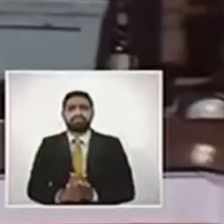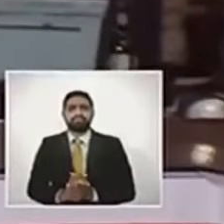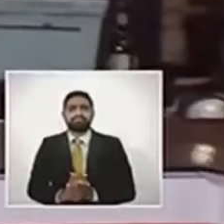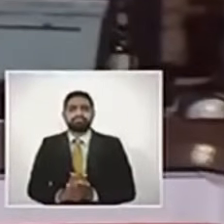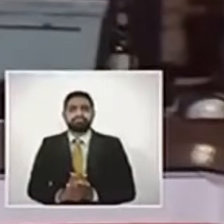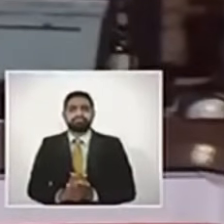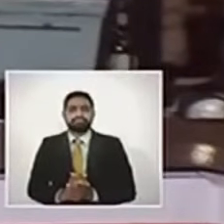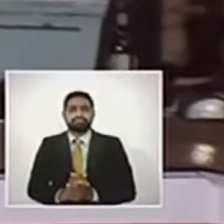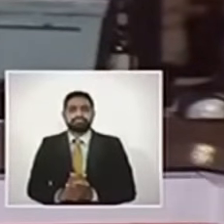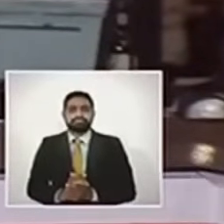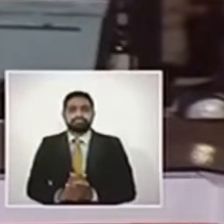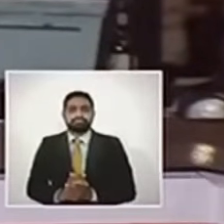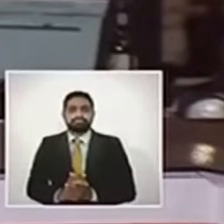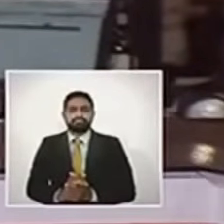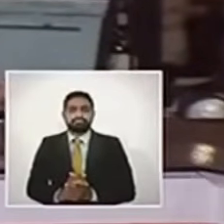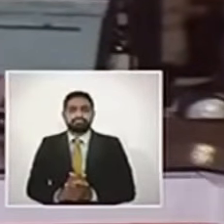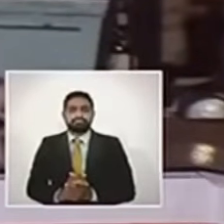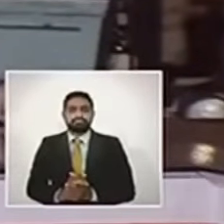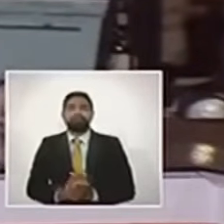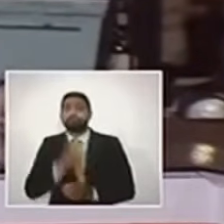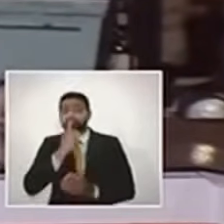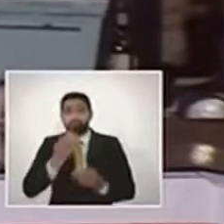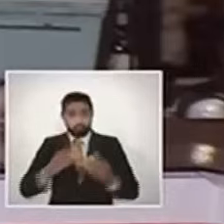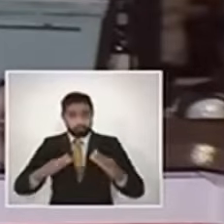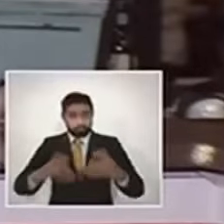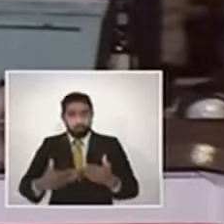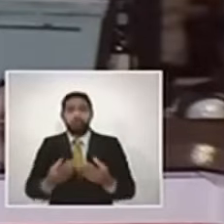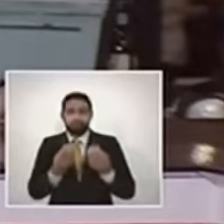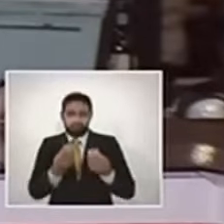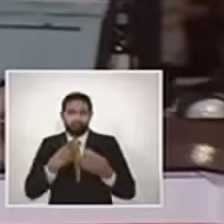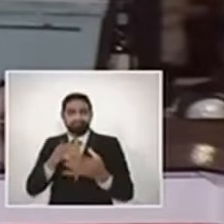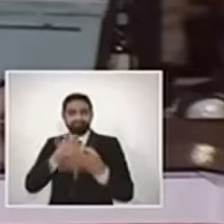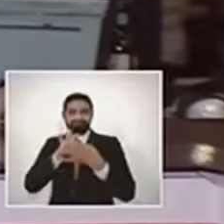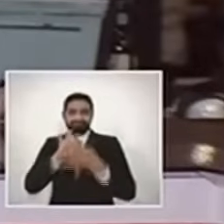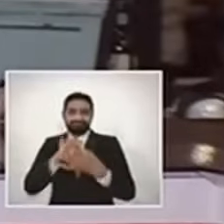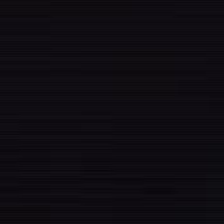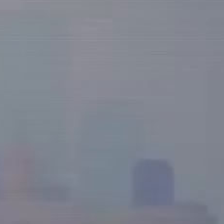Stay with News First. We will be back after this short commercial break.